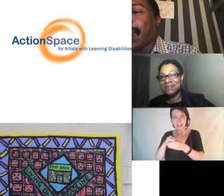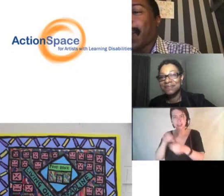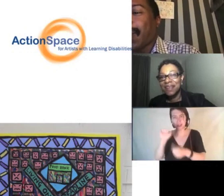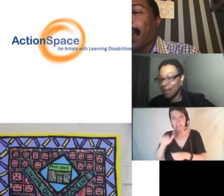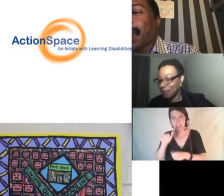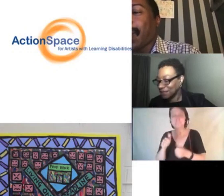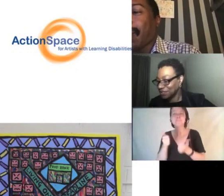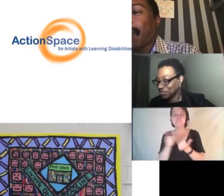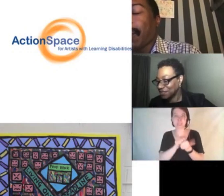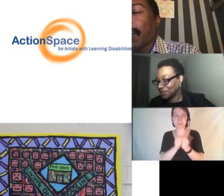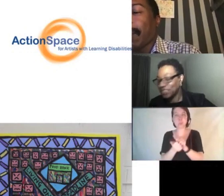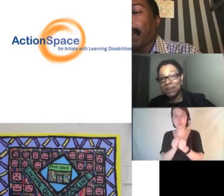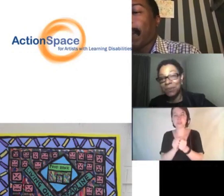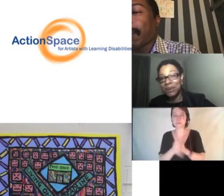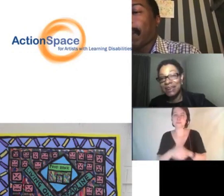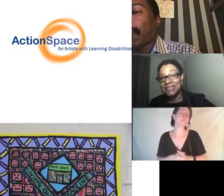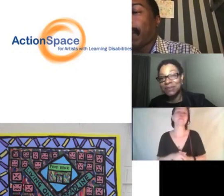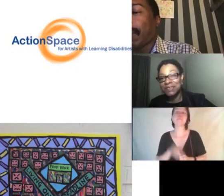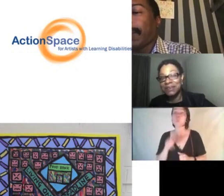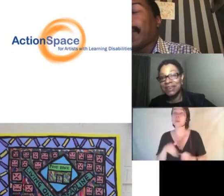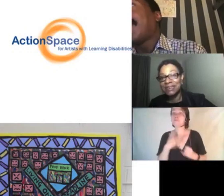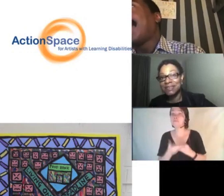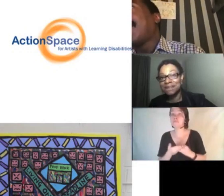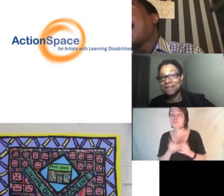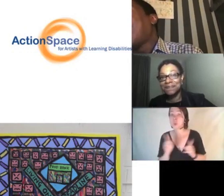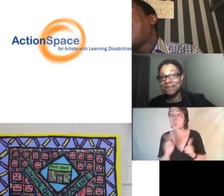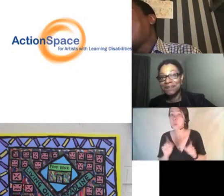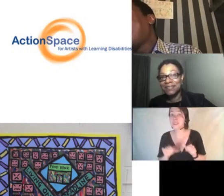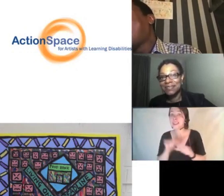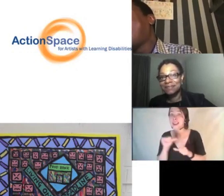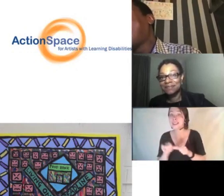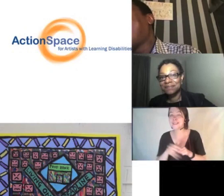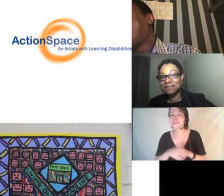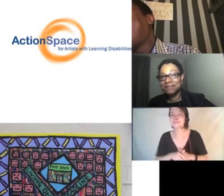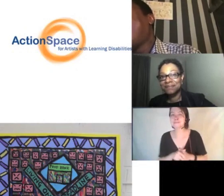Yeah. And just to finish up, what next? What are you doing next?